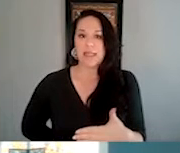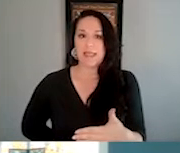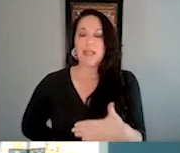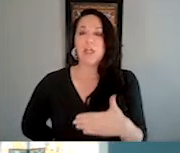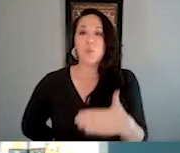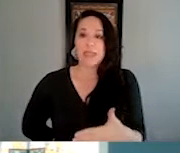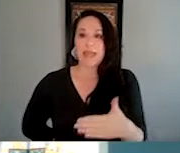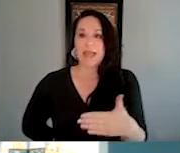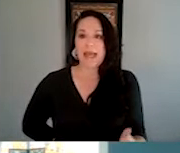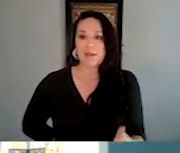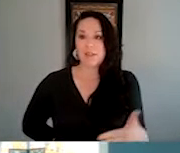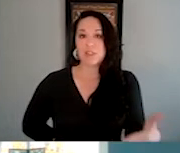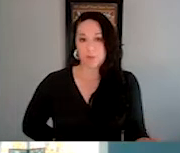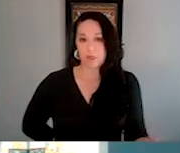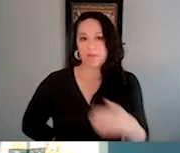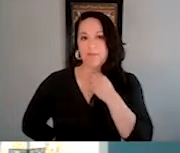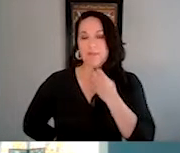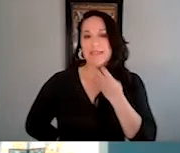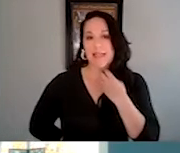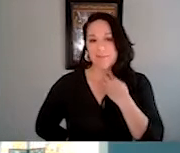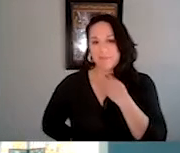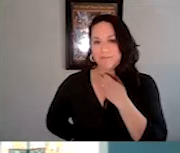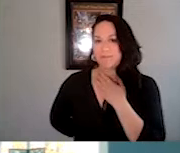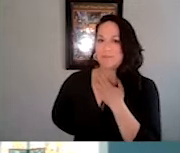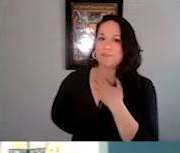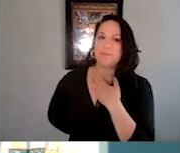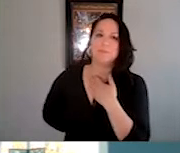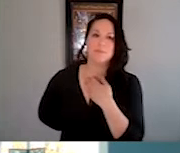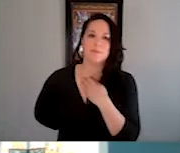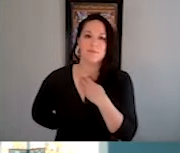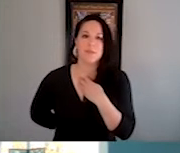and storytelling so we can get ahead of this sooner. Next slide.